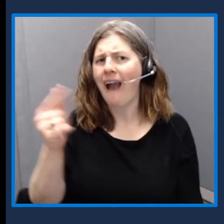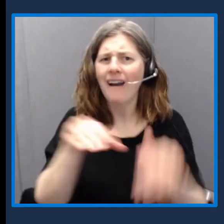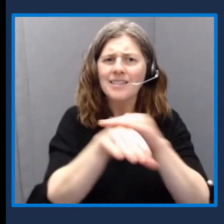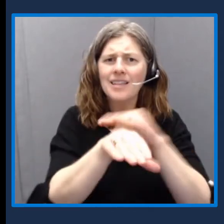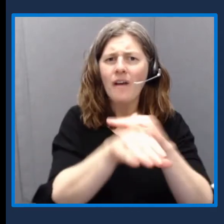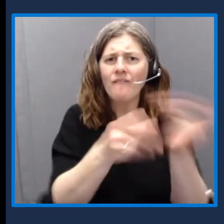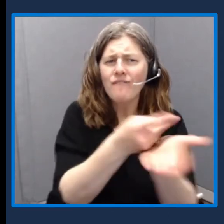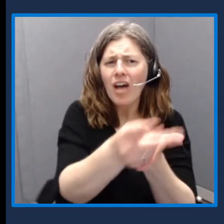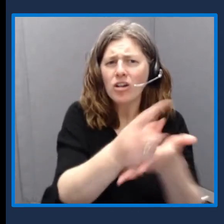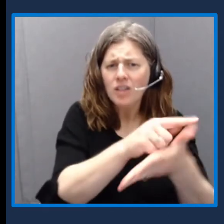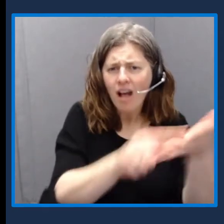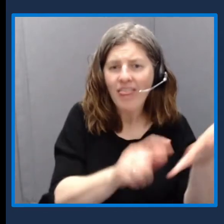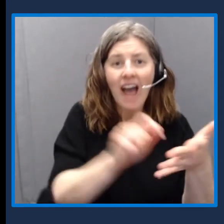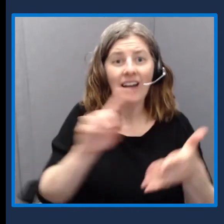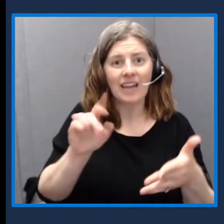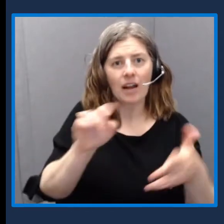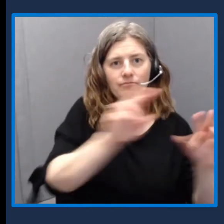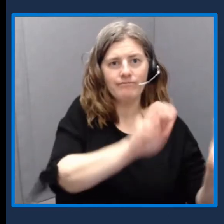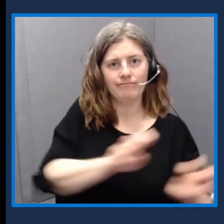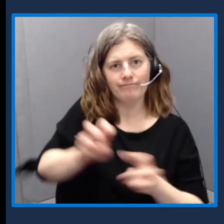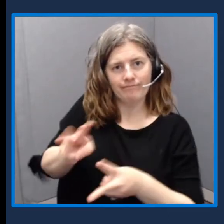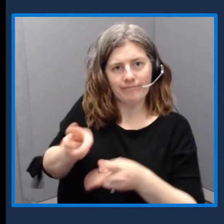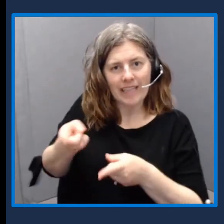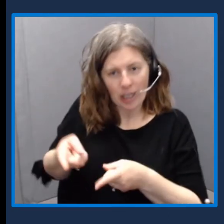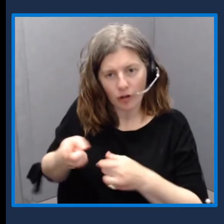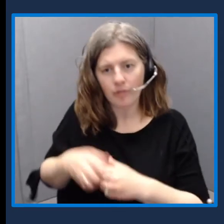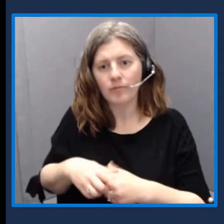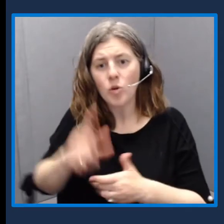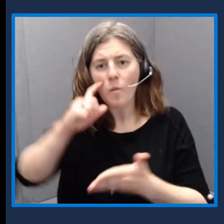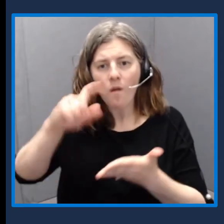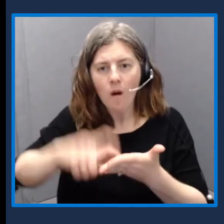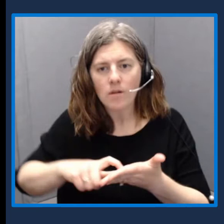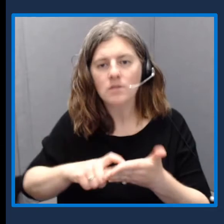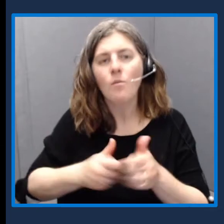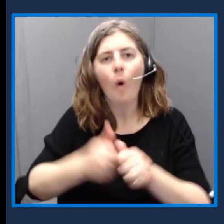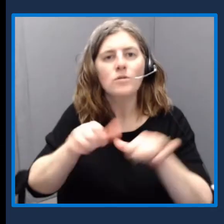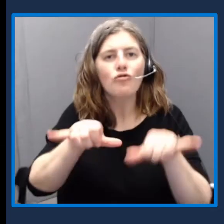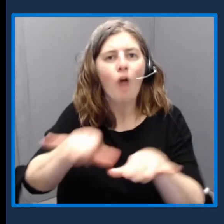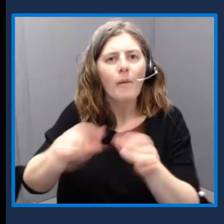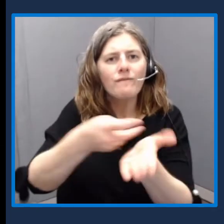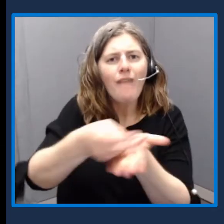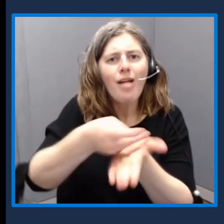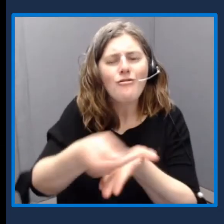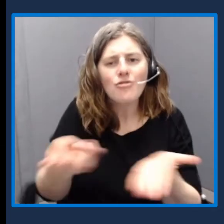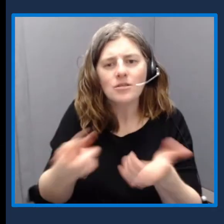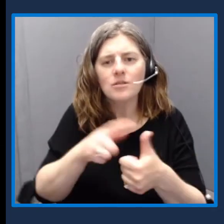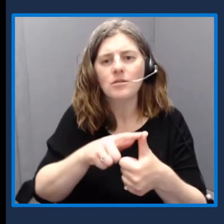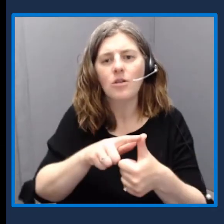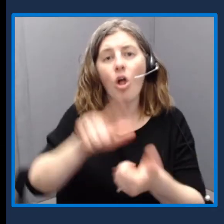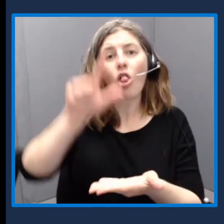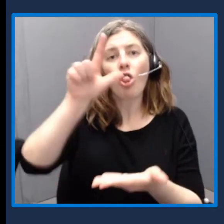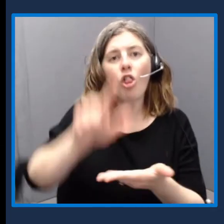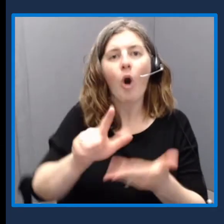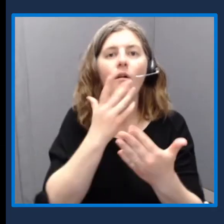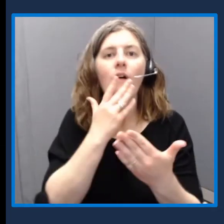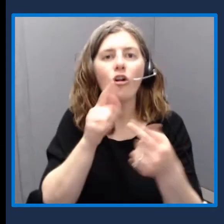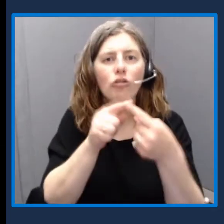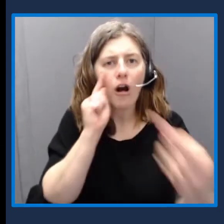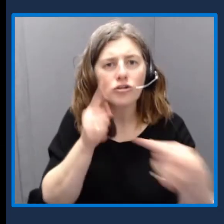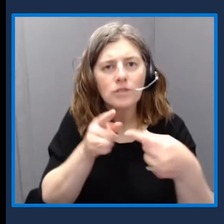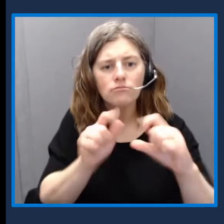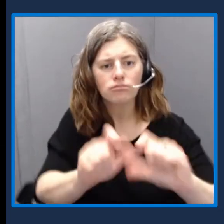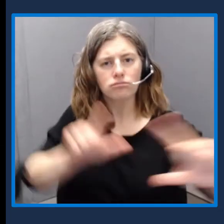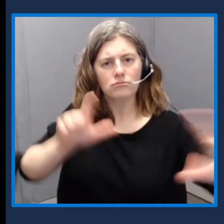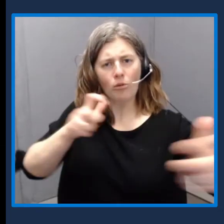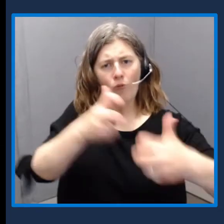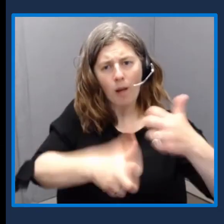we've included that data as well. And so on that, you'll see that low contrast or color contrast problems,